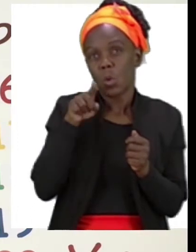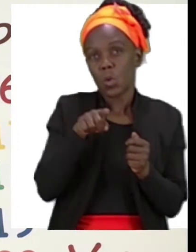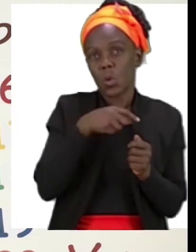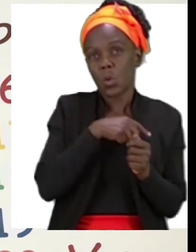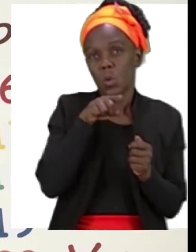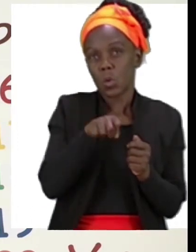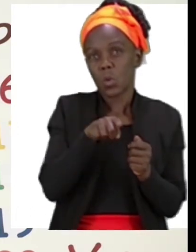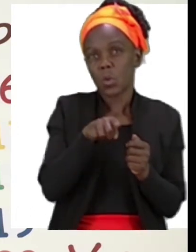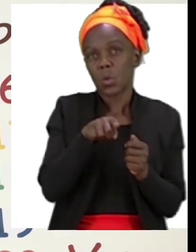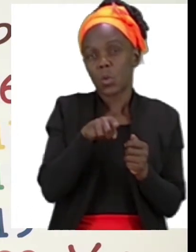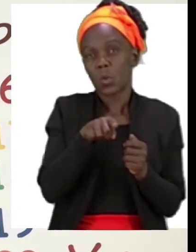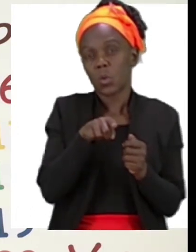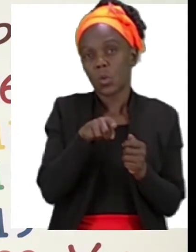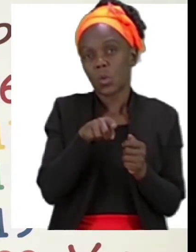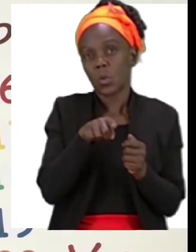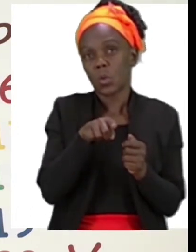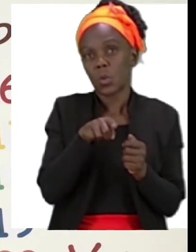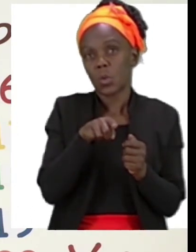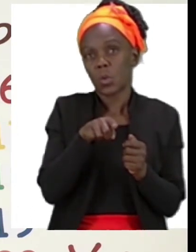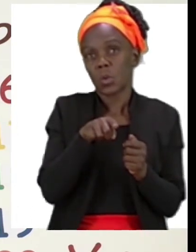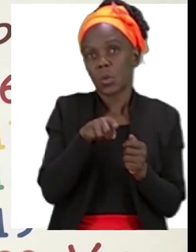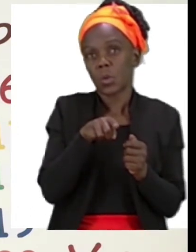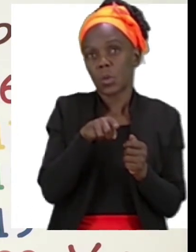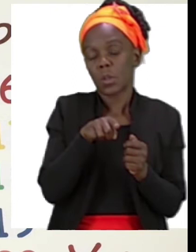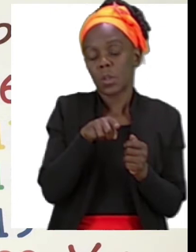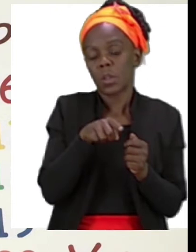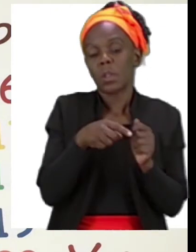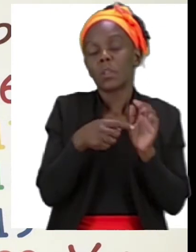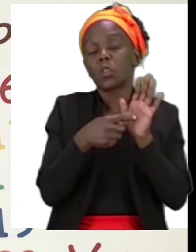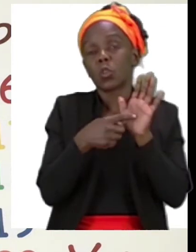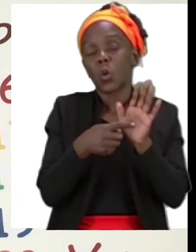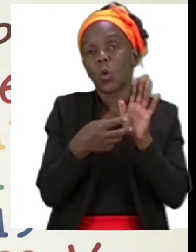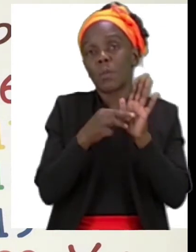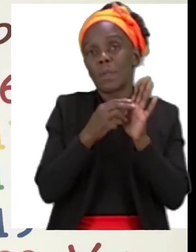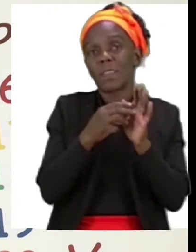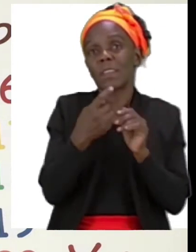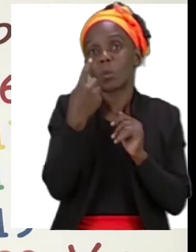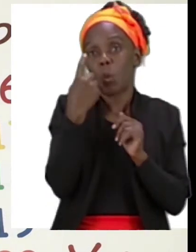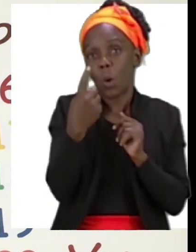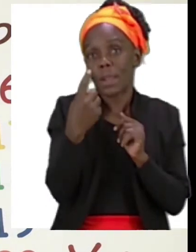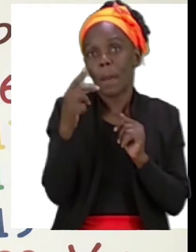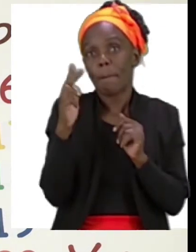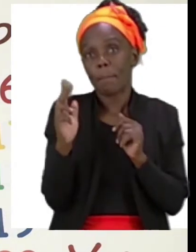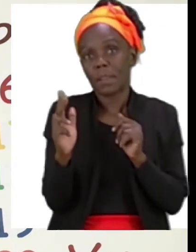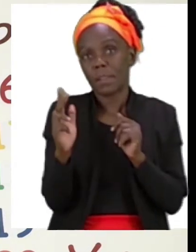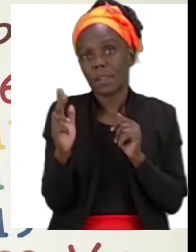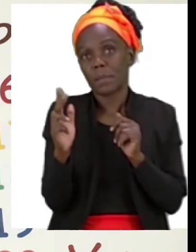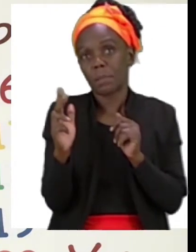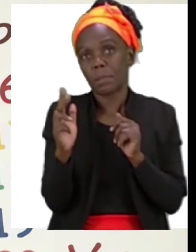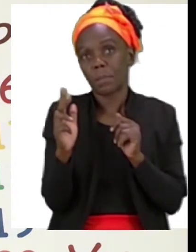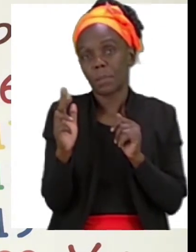show that this is only for one person. And